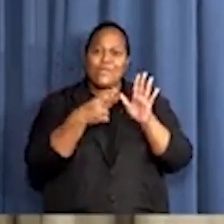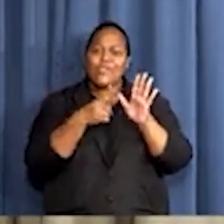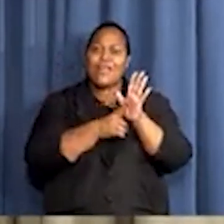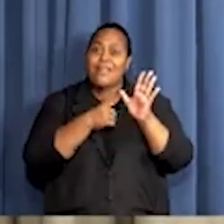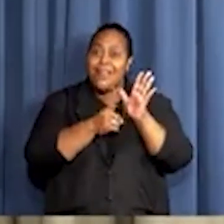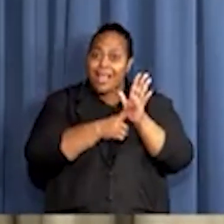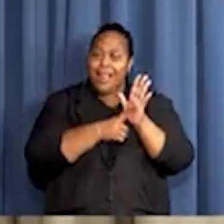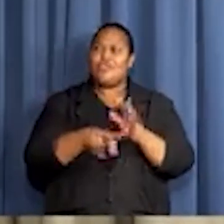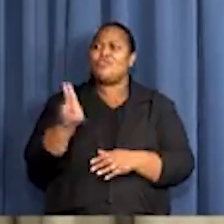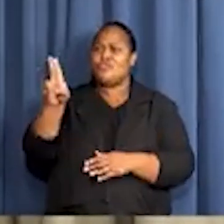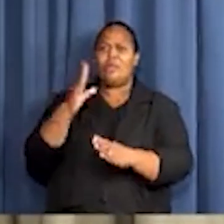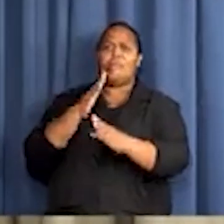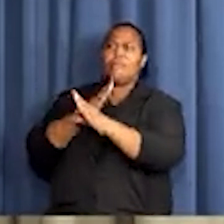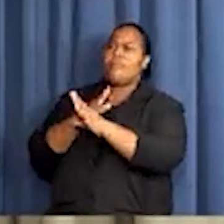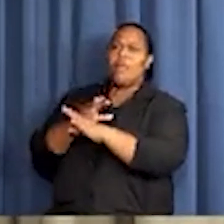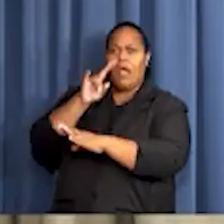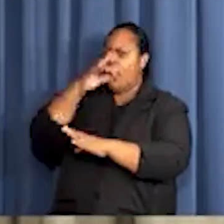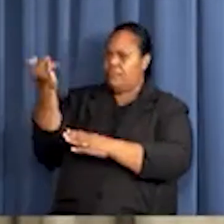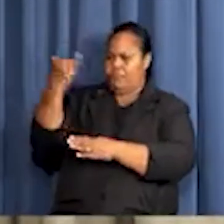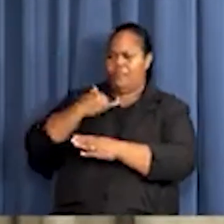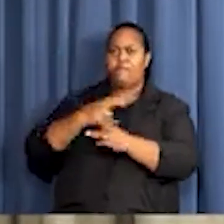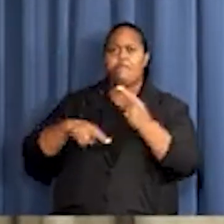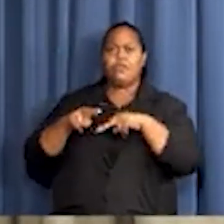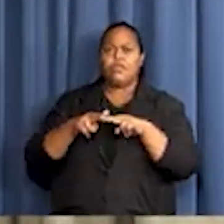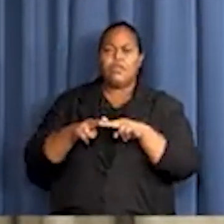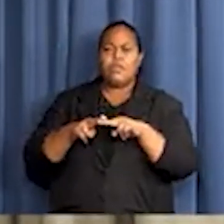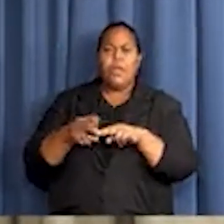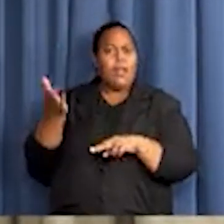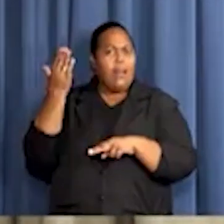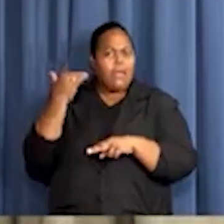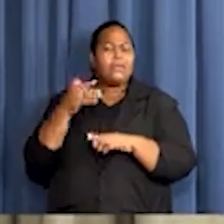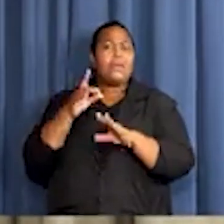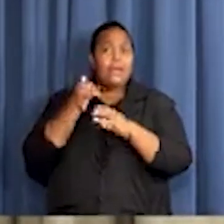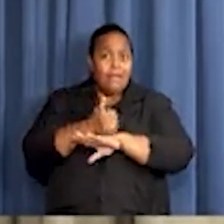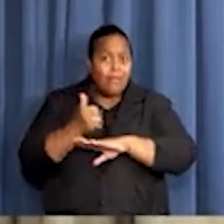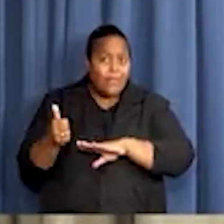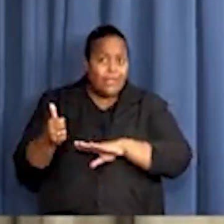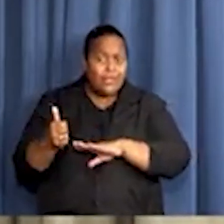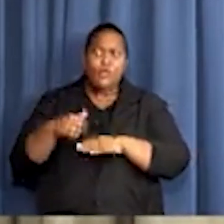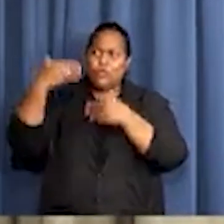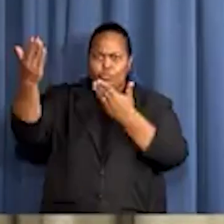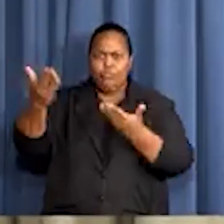She had been prevented by the last government from bringing home the ashes of her late